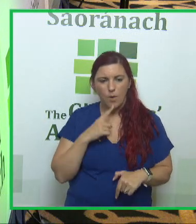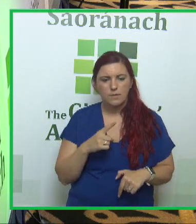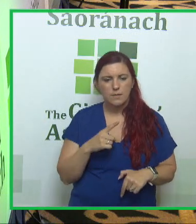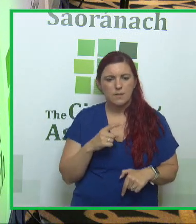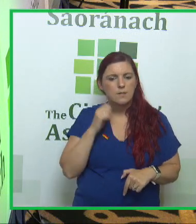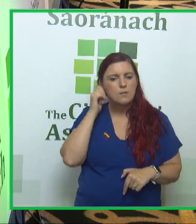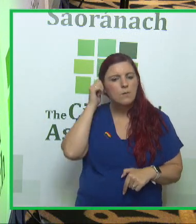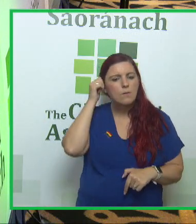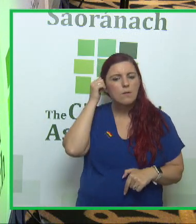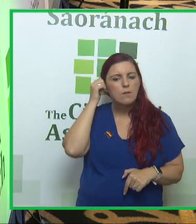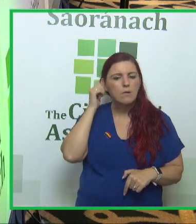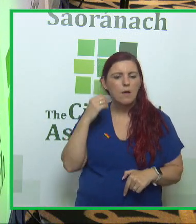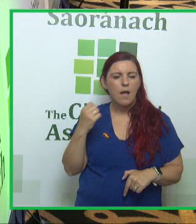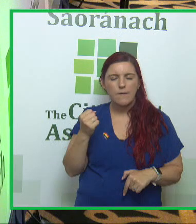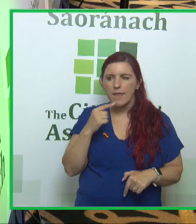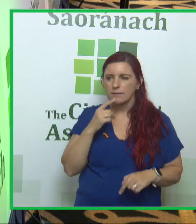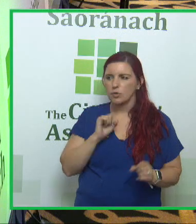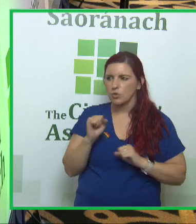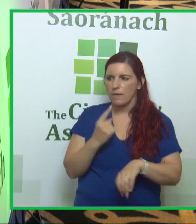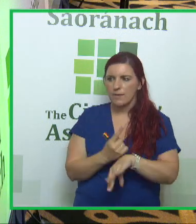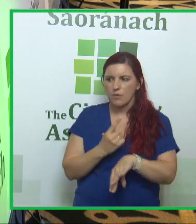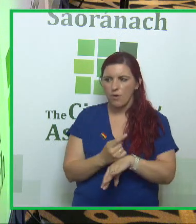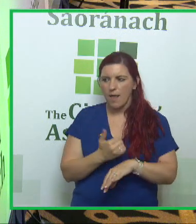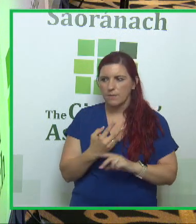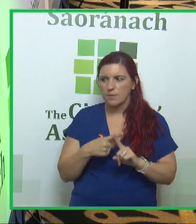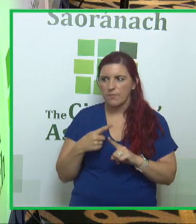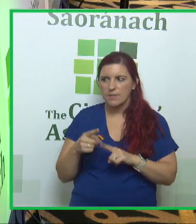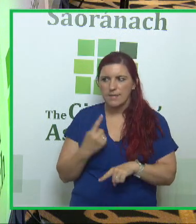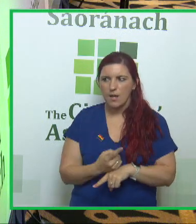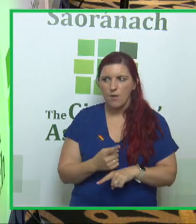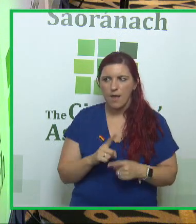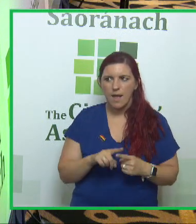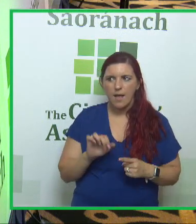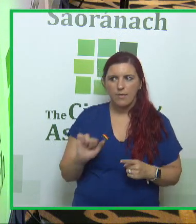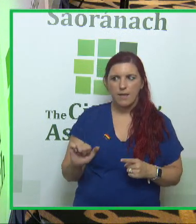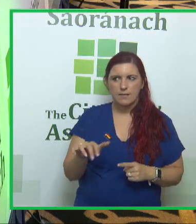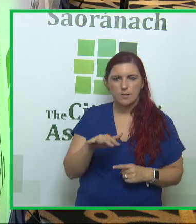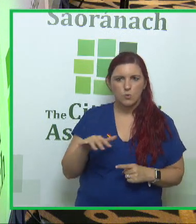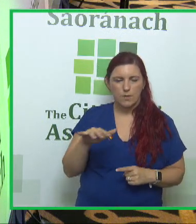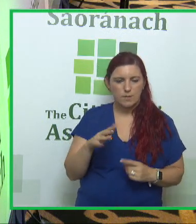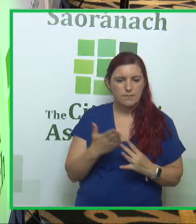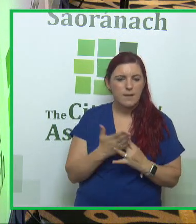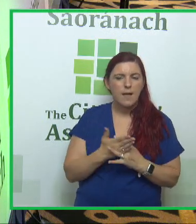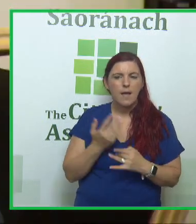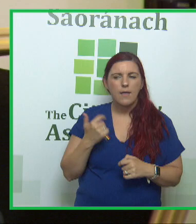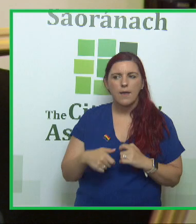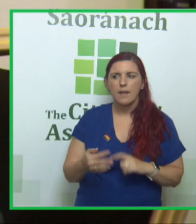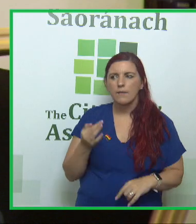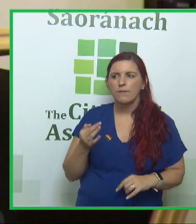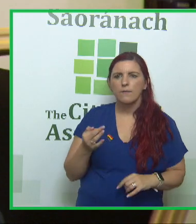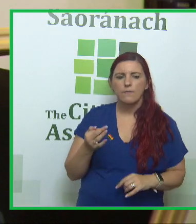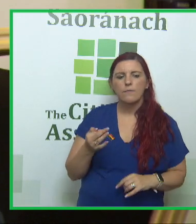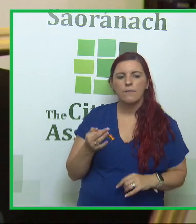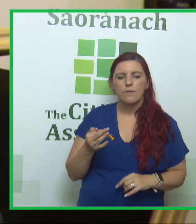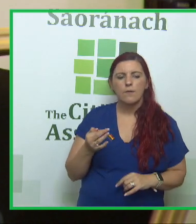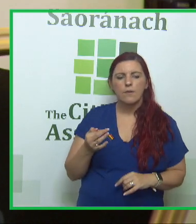get an assessment done and drive back to Limerick. And that's just for the assessment. And then if a